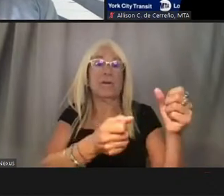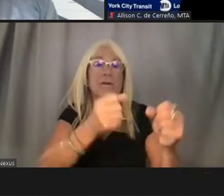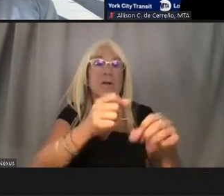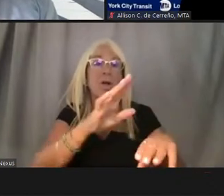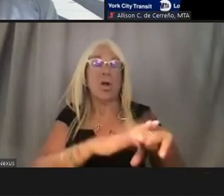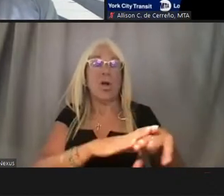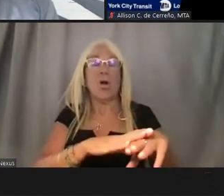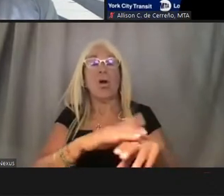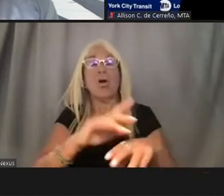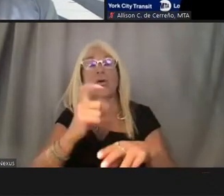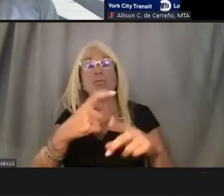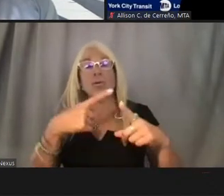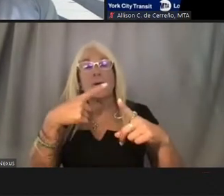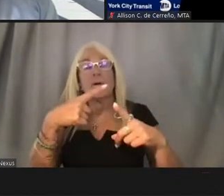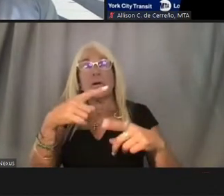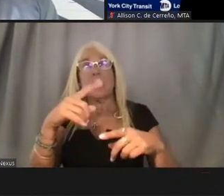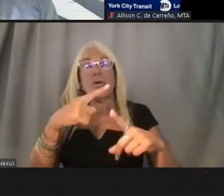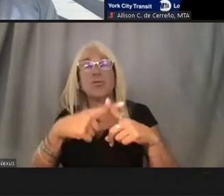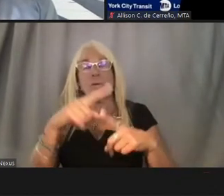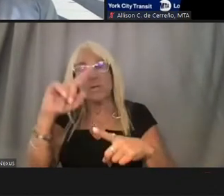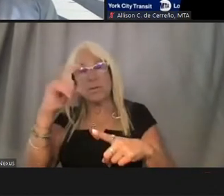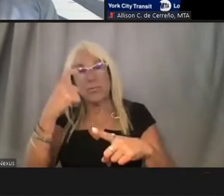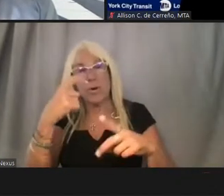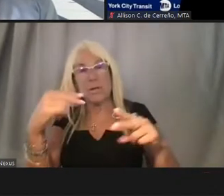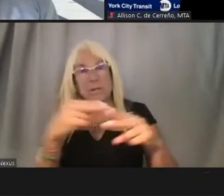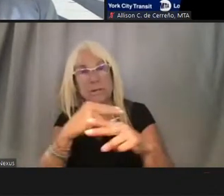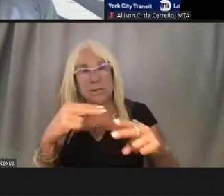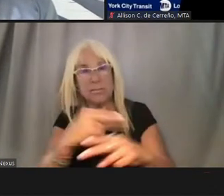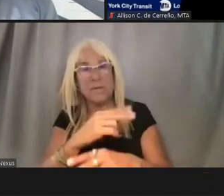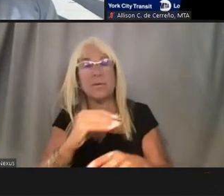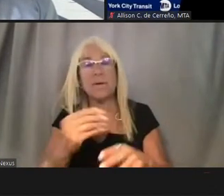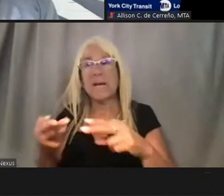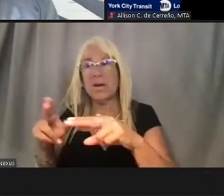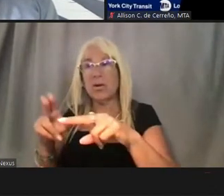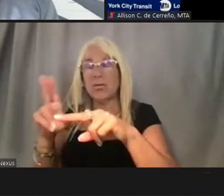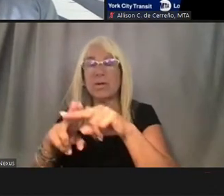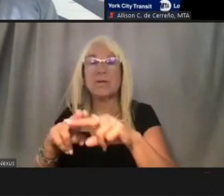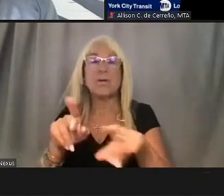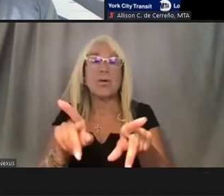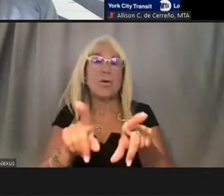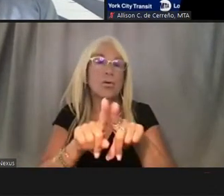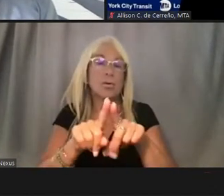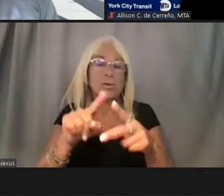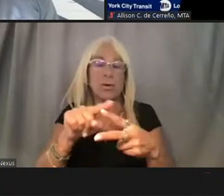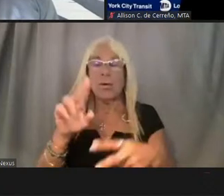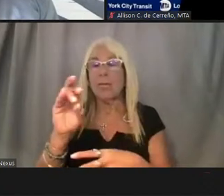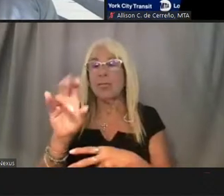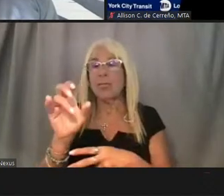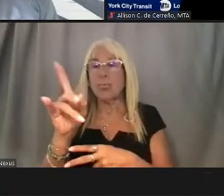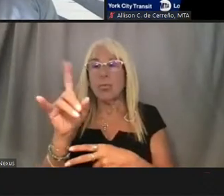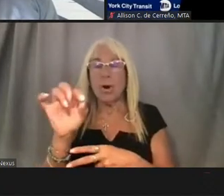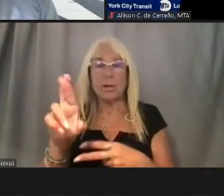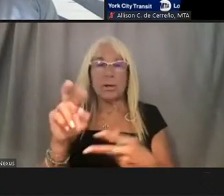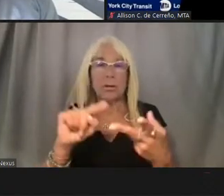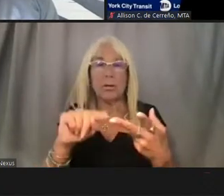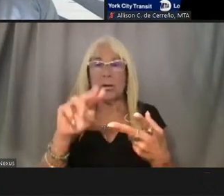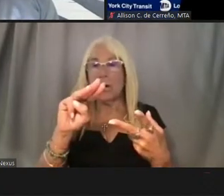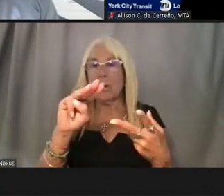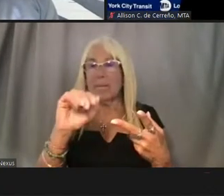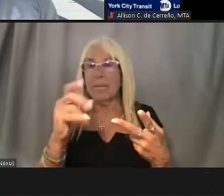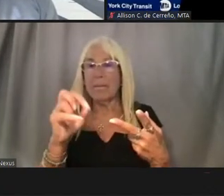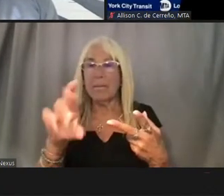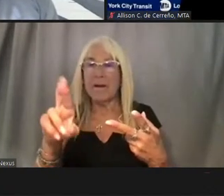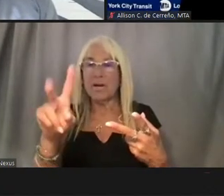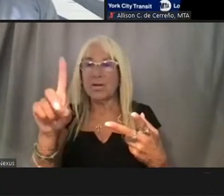Expressway and the reality is there would be an additional increase on other highways including the Bruckner Expressway major Deegan through secondary Transportation pressure